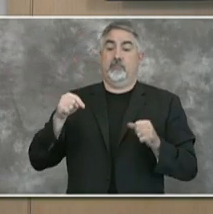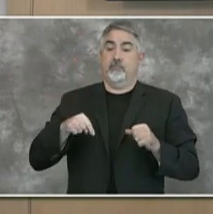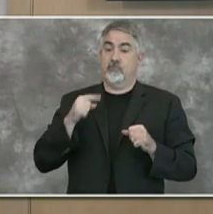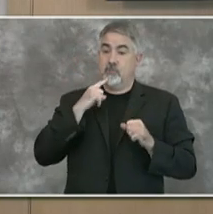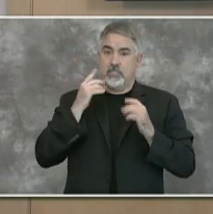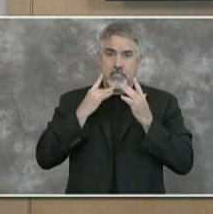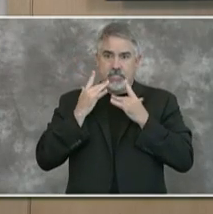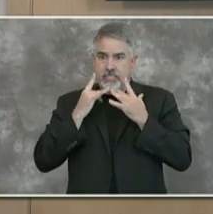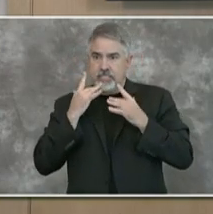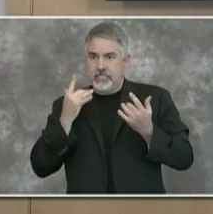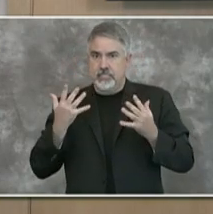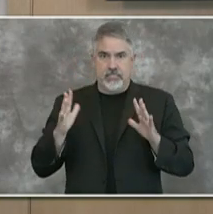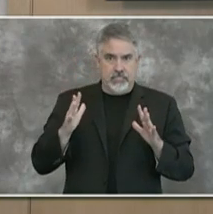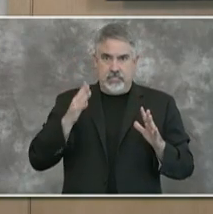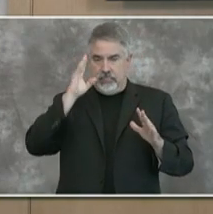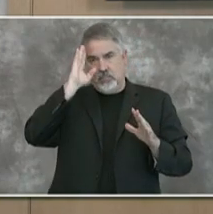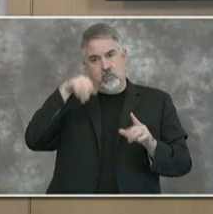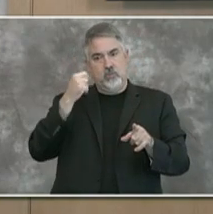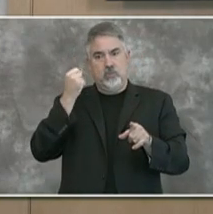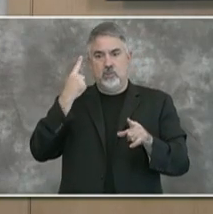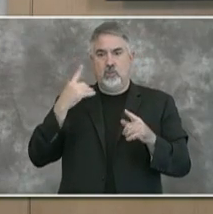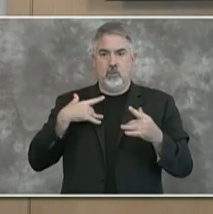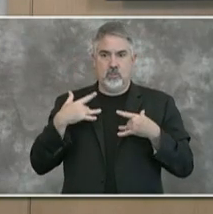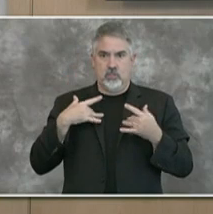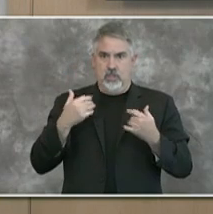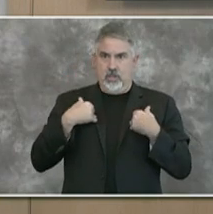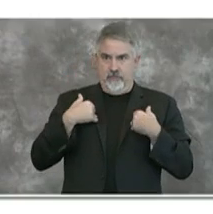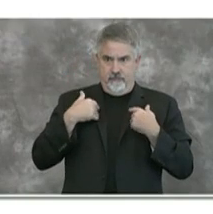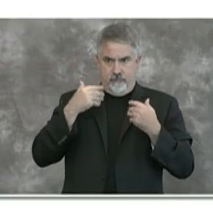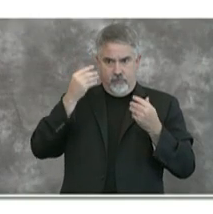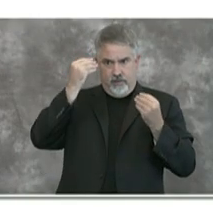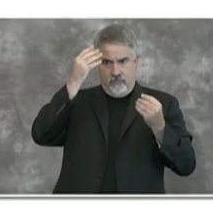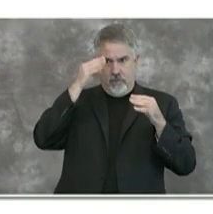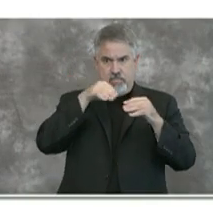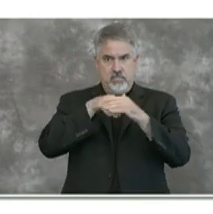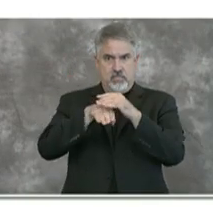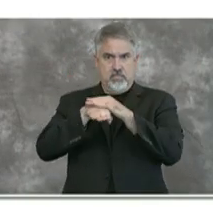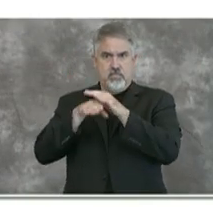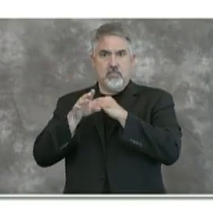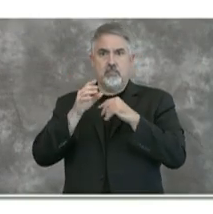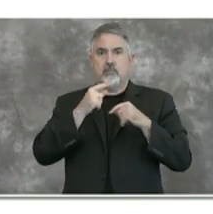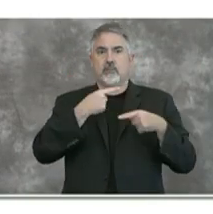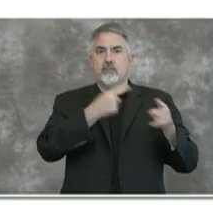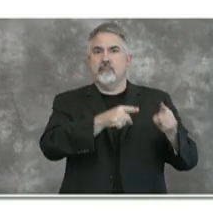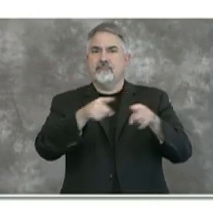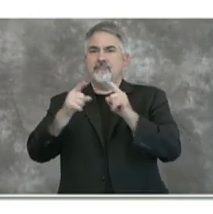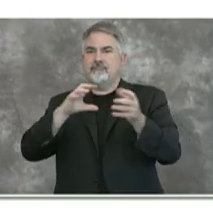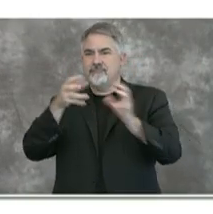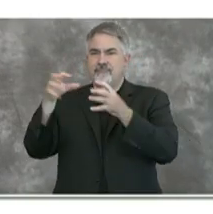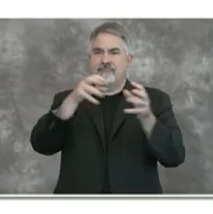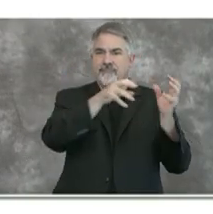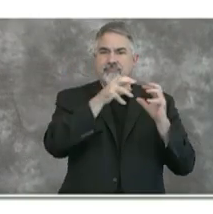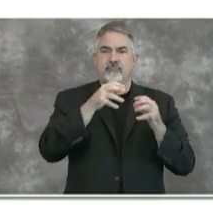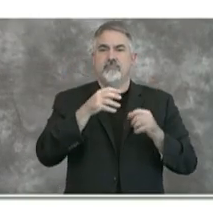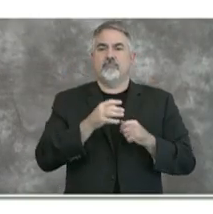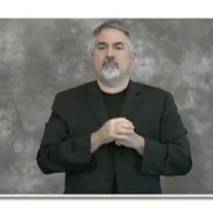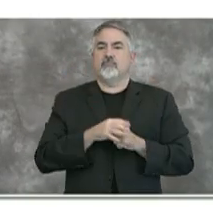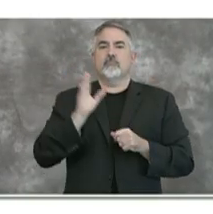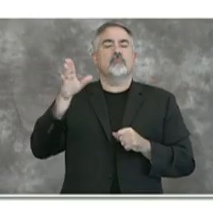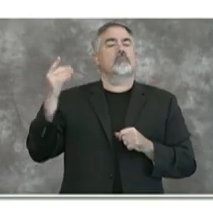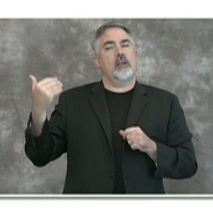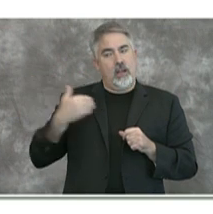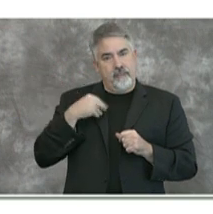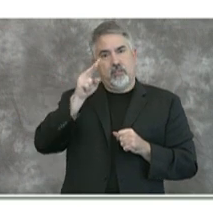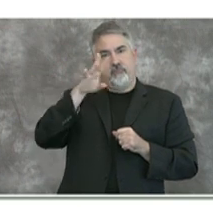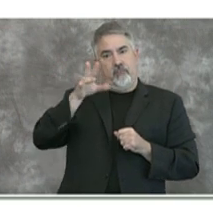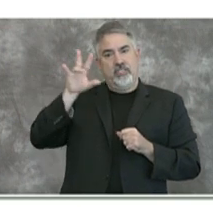or concern, our Access and Crisis line is available 24/7 in over 150 different languages.